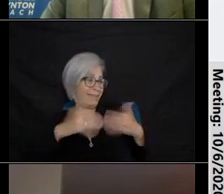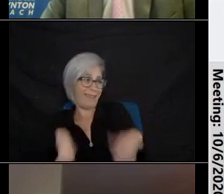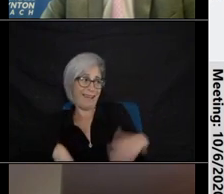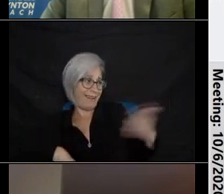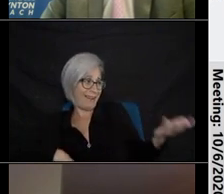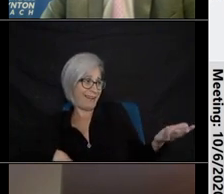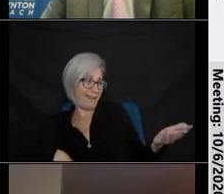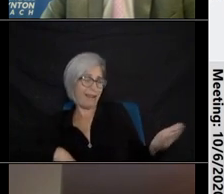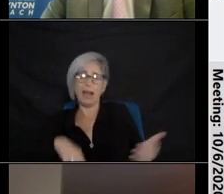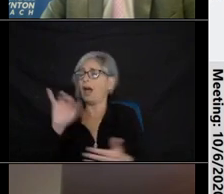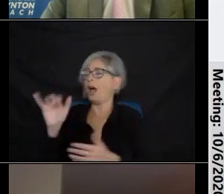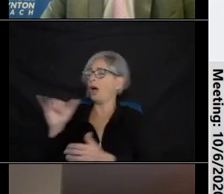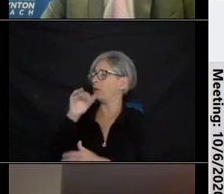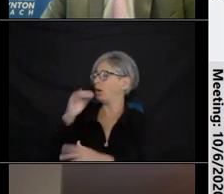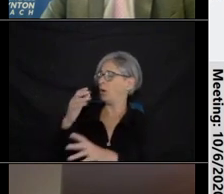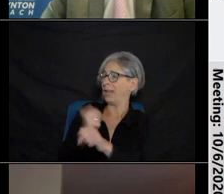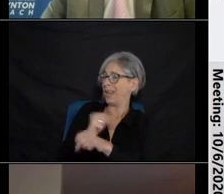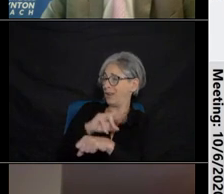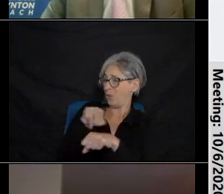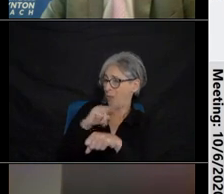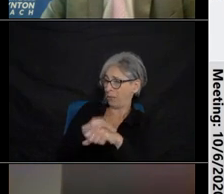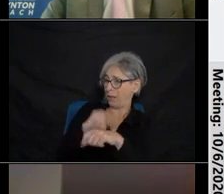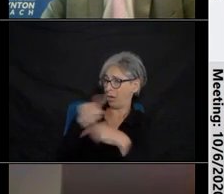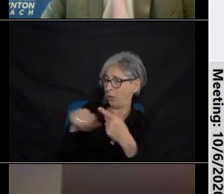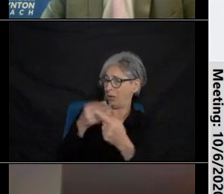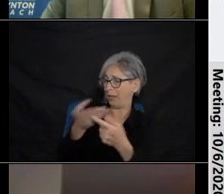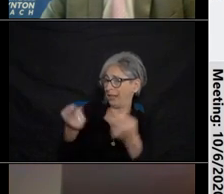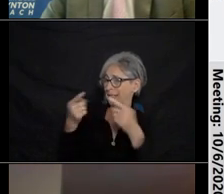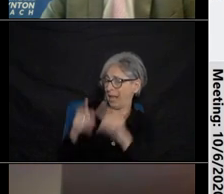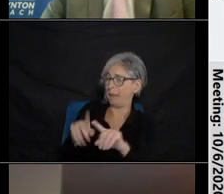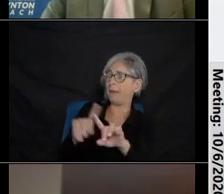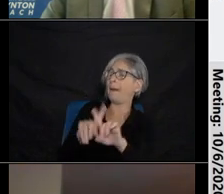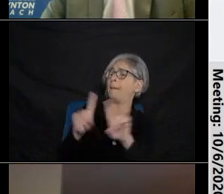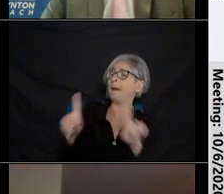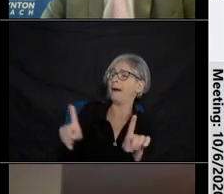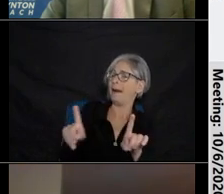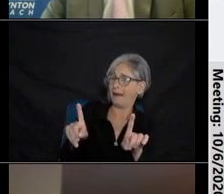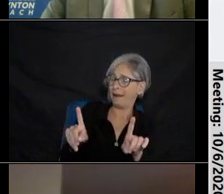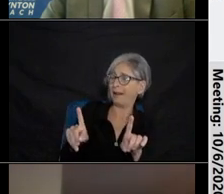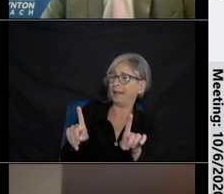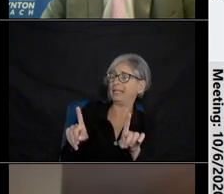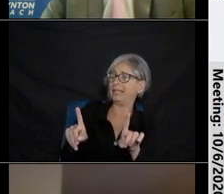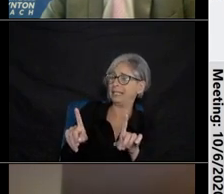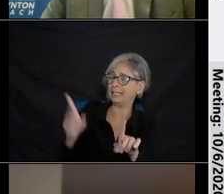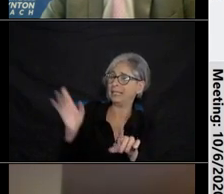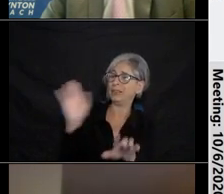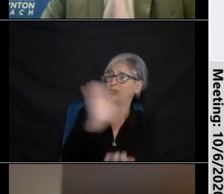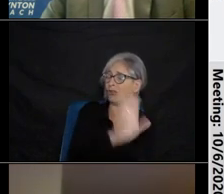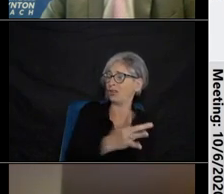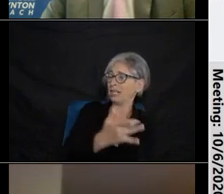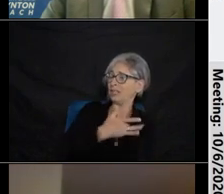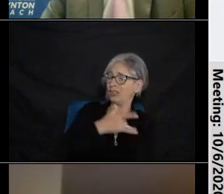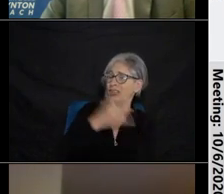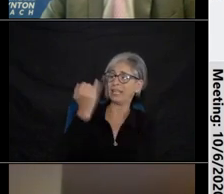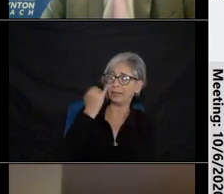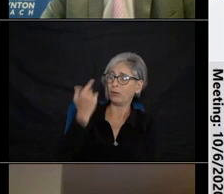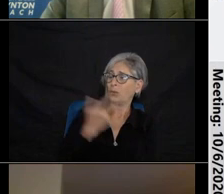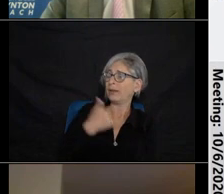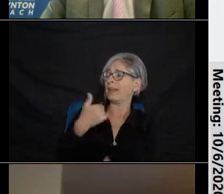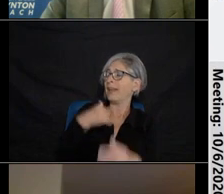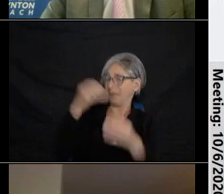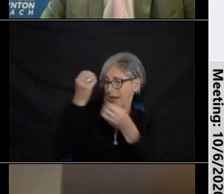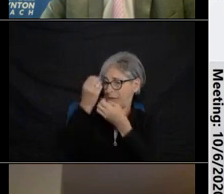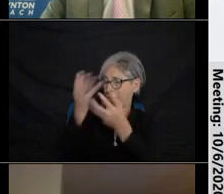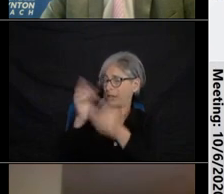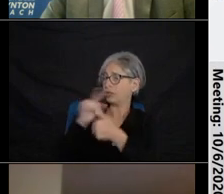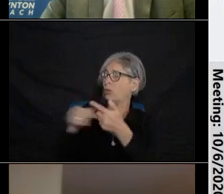submitted. We don't normally get to know when these things happen, but because of the residents' concern, if we could have information when